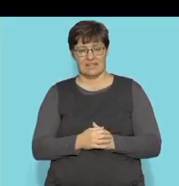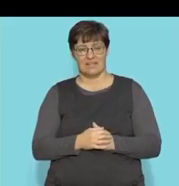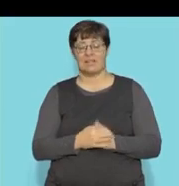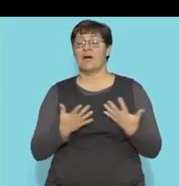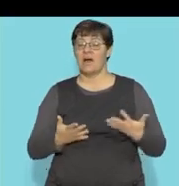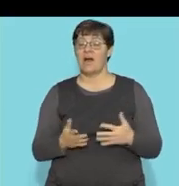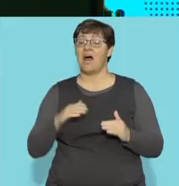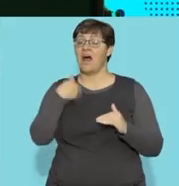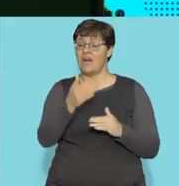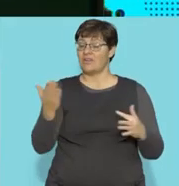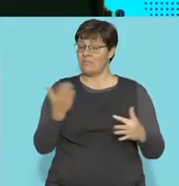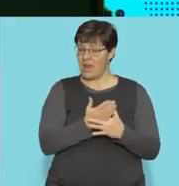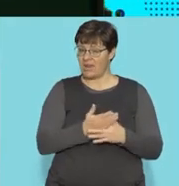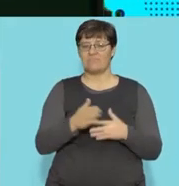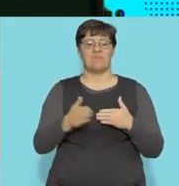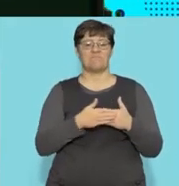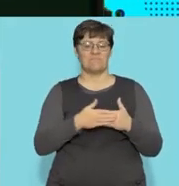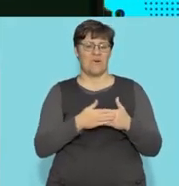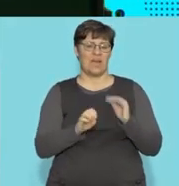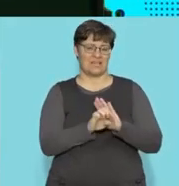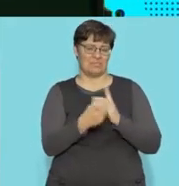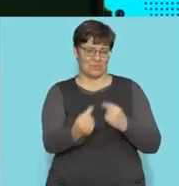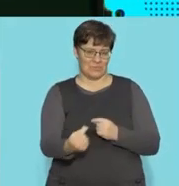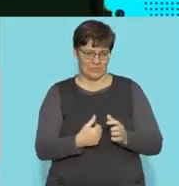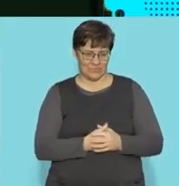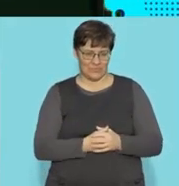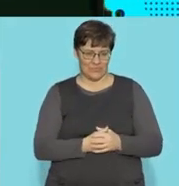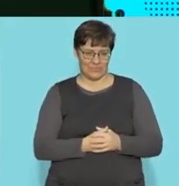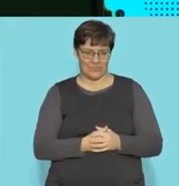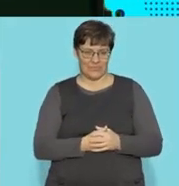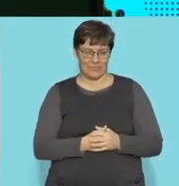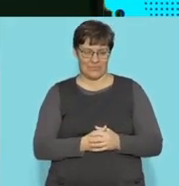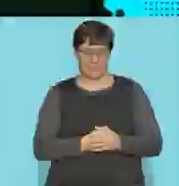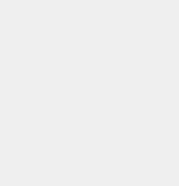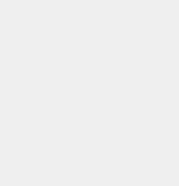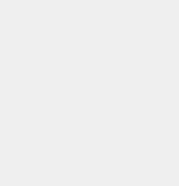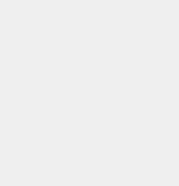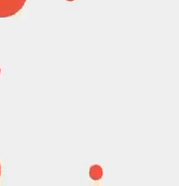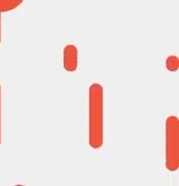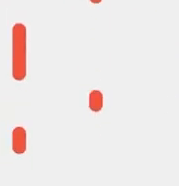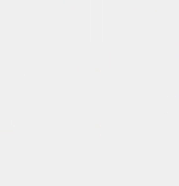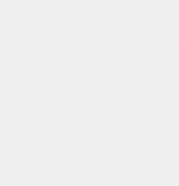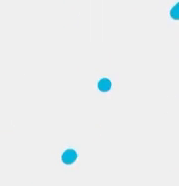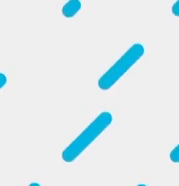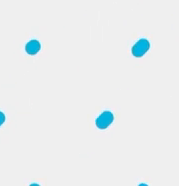Great, guys. We'll be back after the break to do more examples. See you soon.